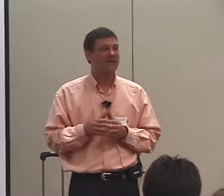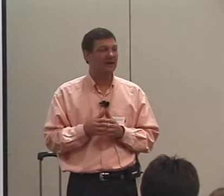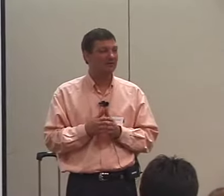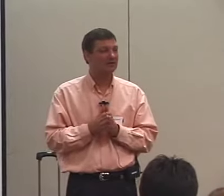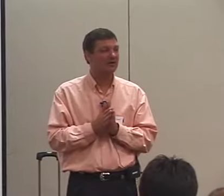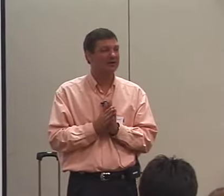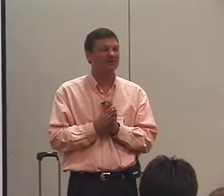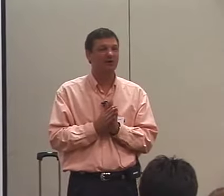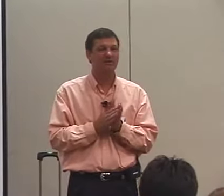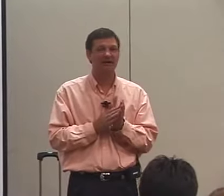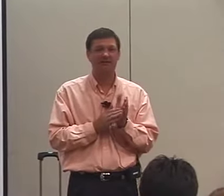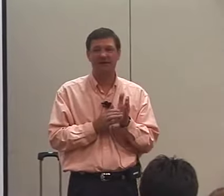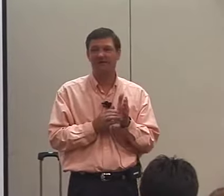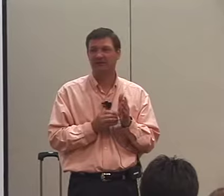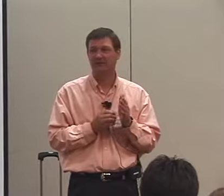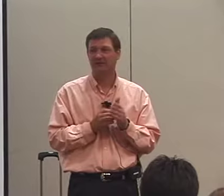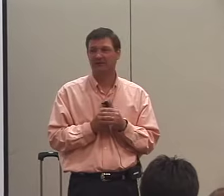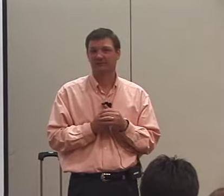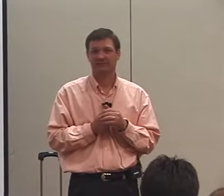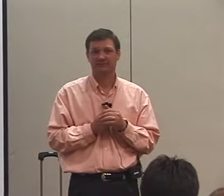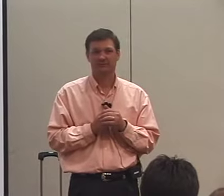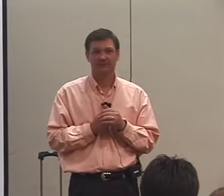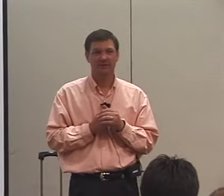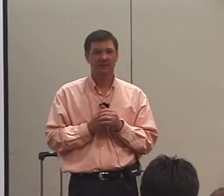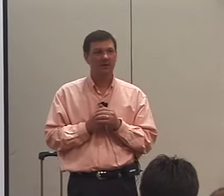and be out of here in 45 minutes or less.